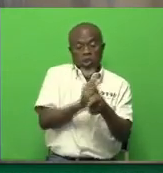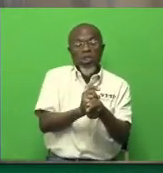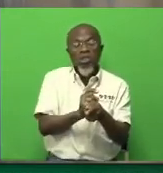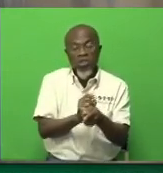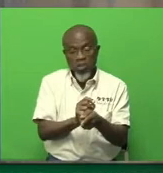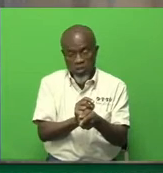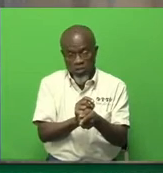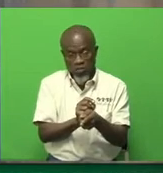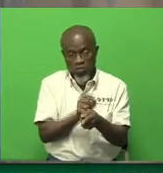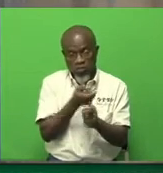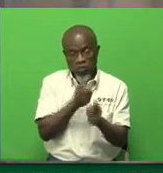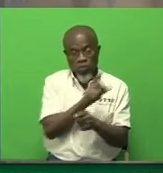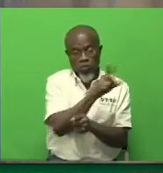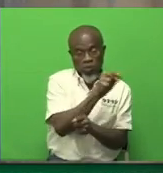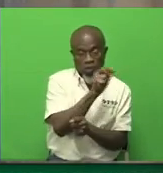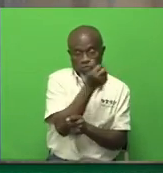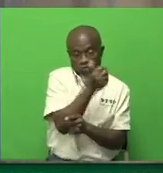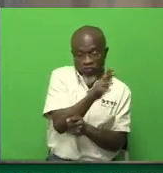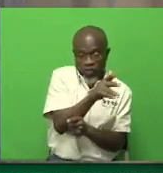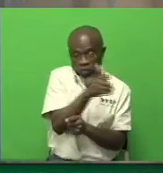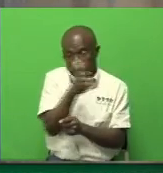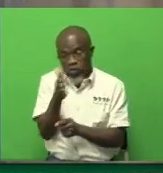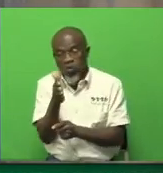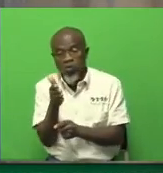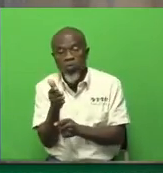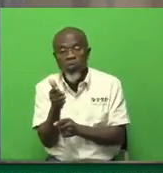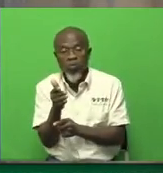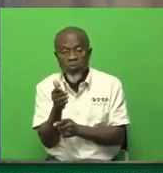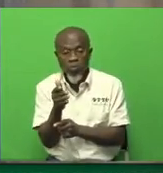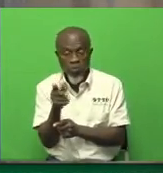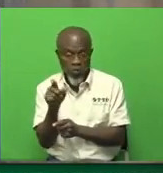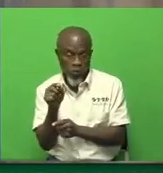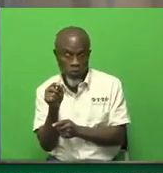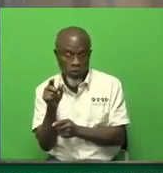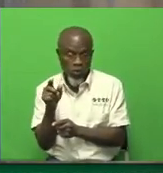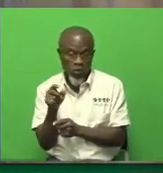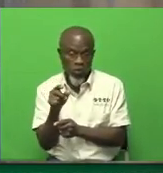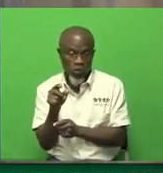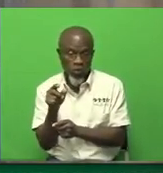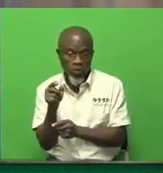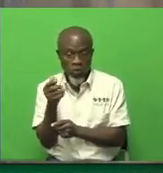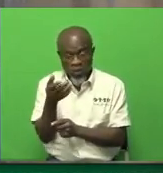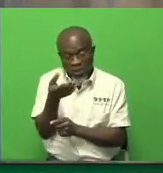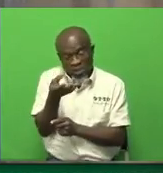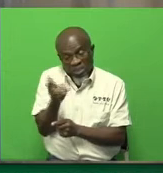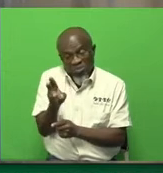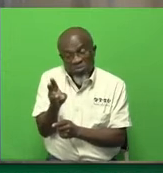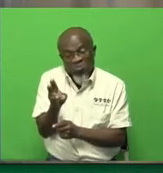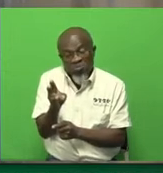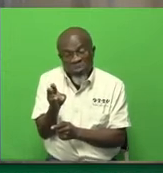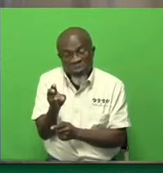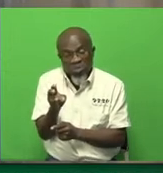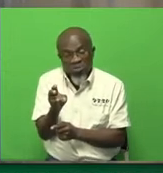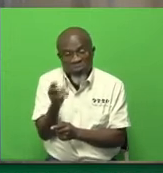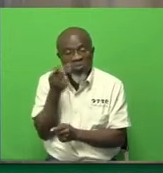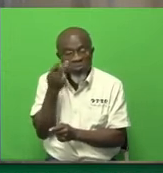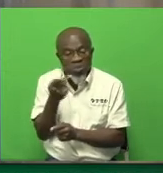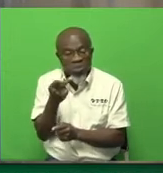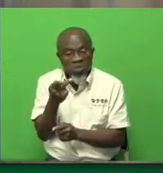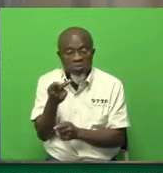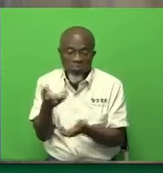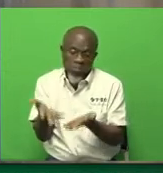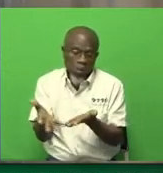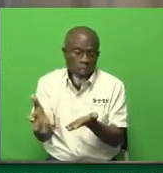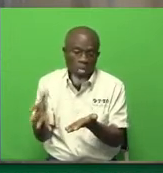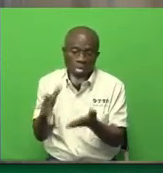50. and what they did was introduce a one-size-fits all royalty in 2017 that has collapsed Drilling and